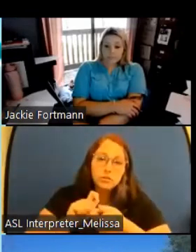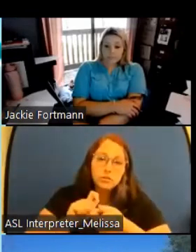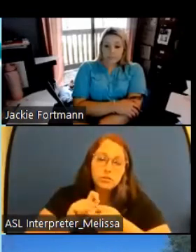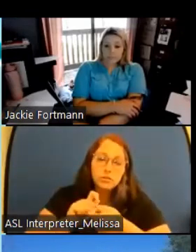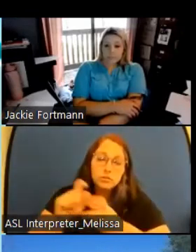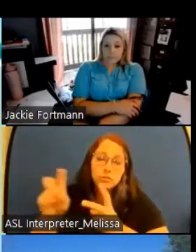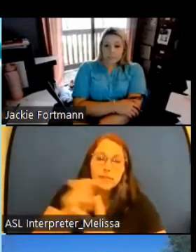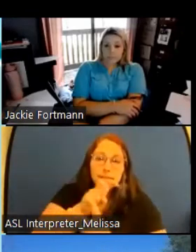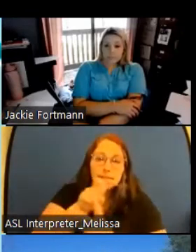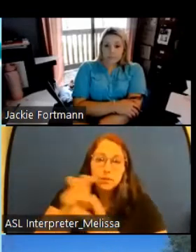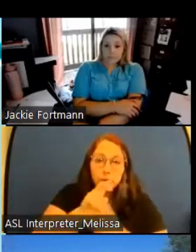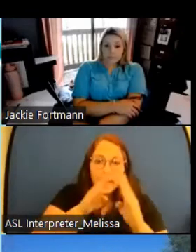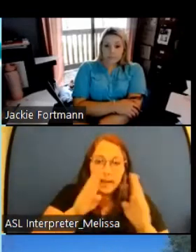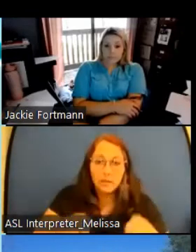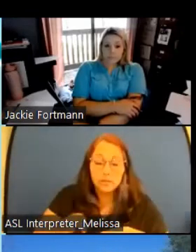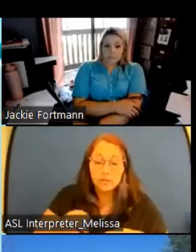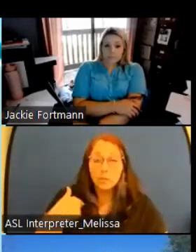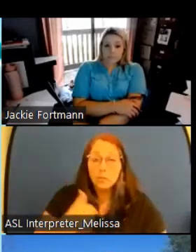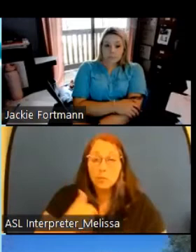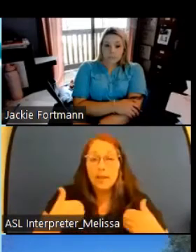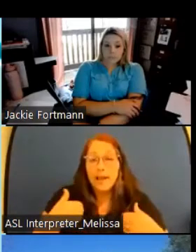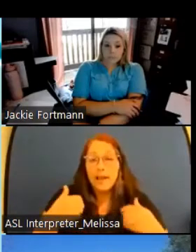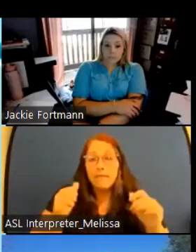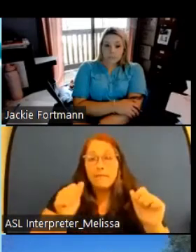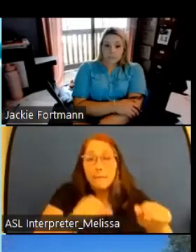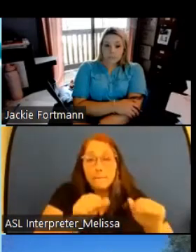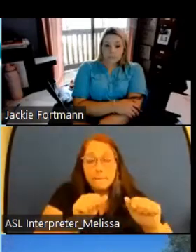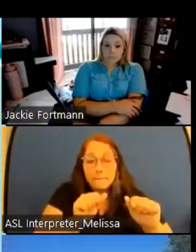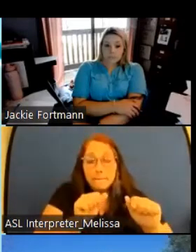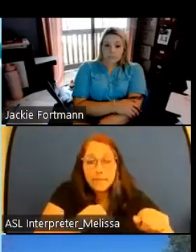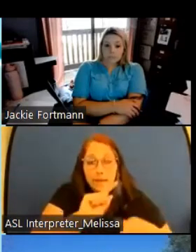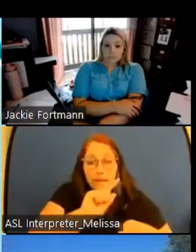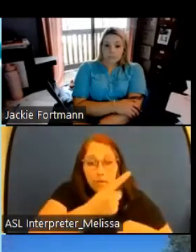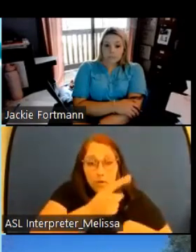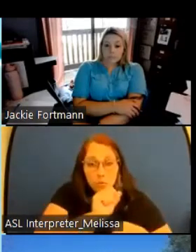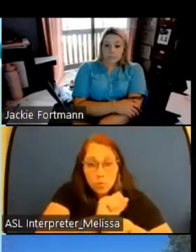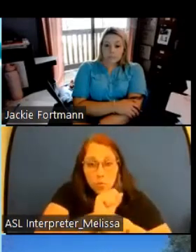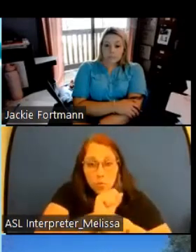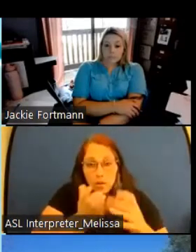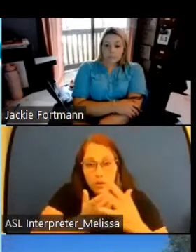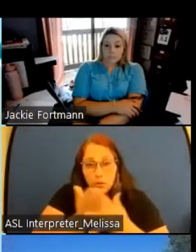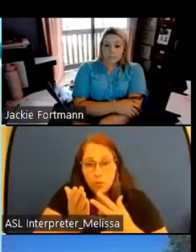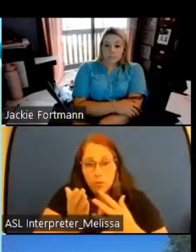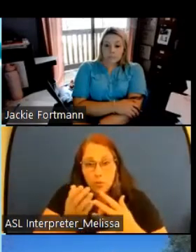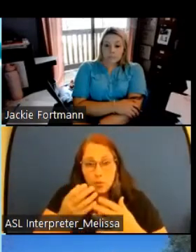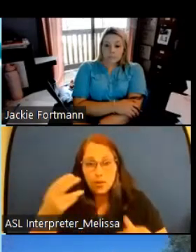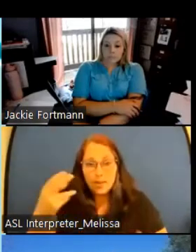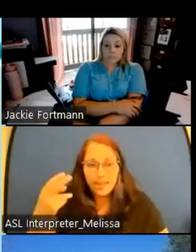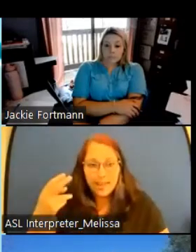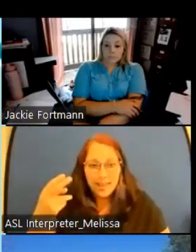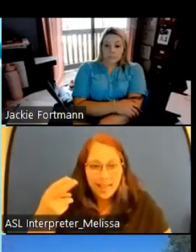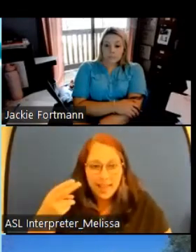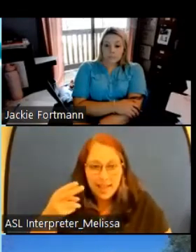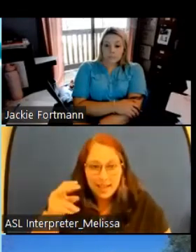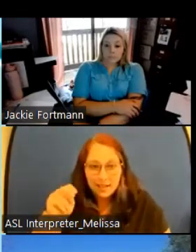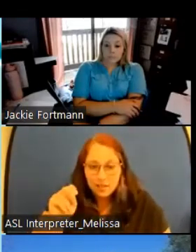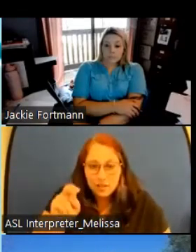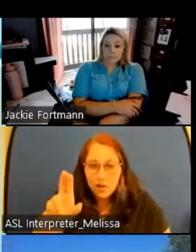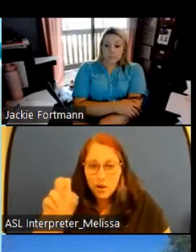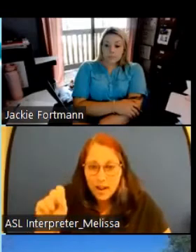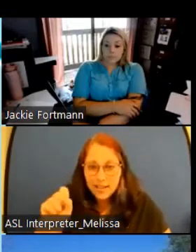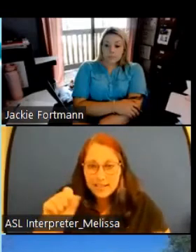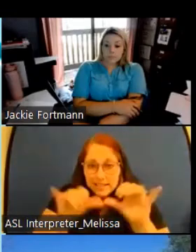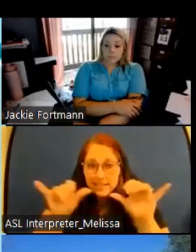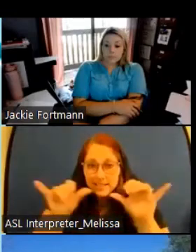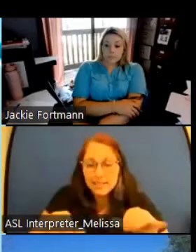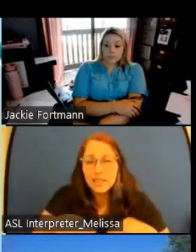have Ability First working with us through our HMIS system. We also work with them through a